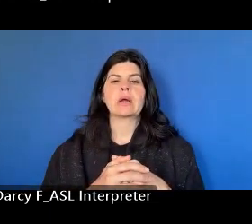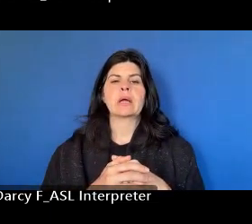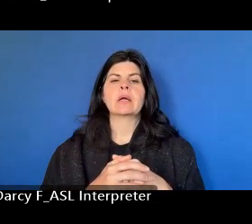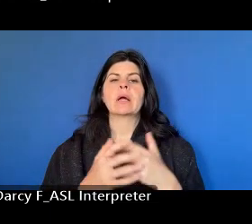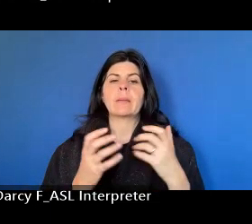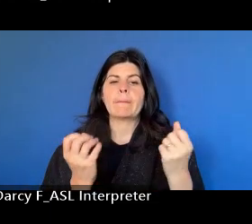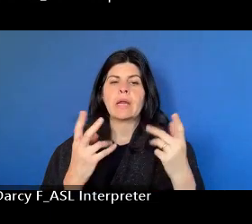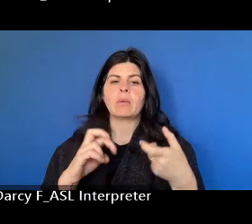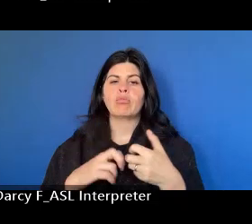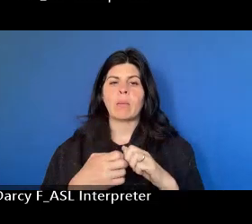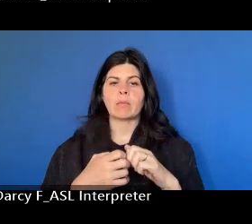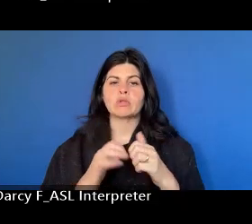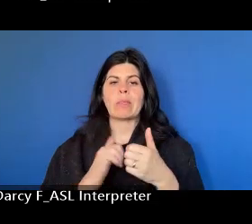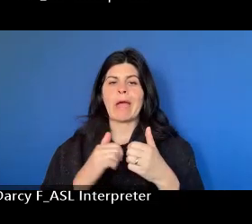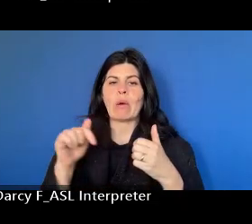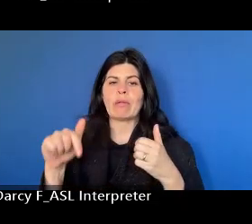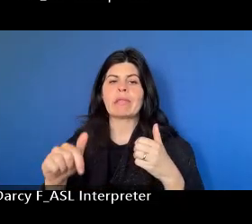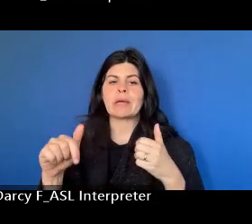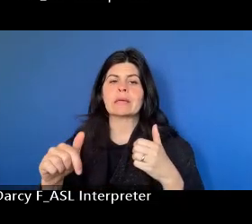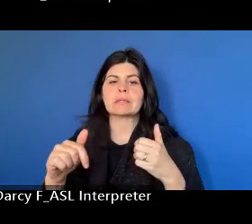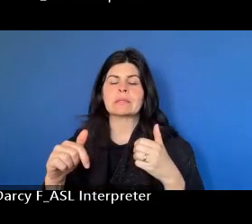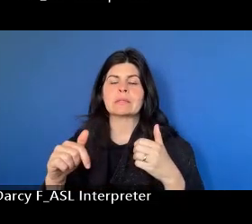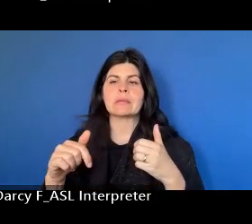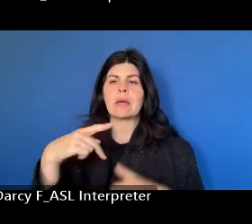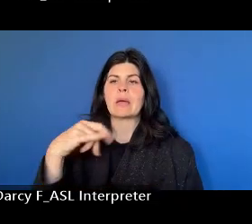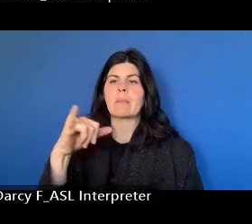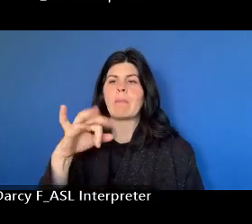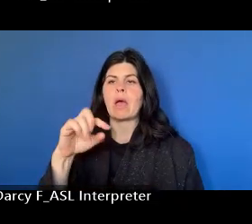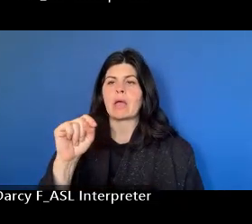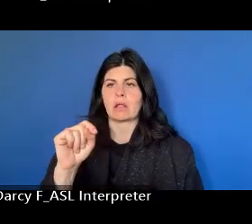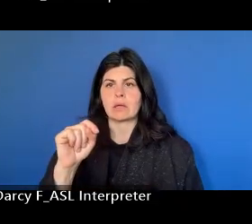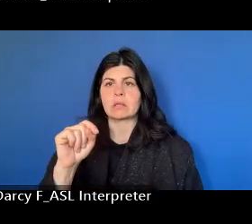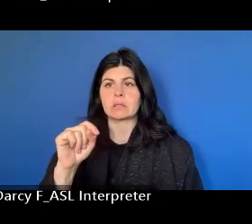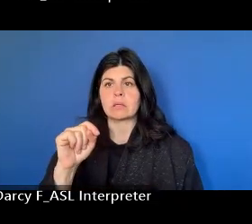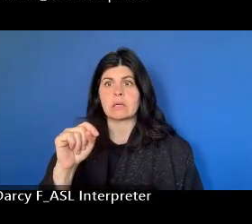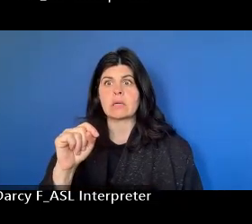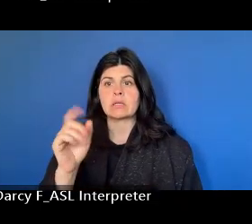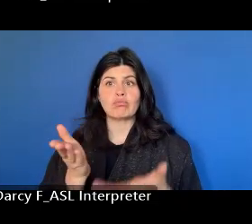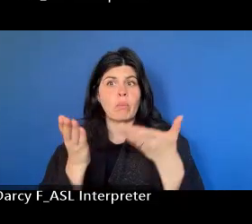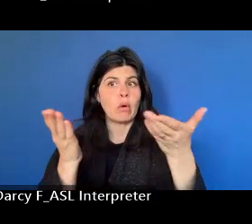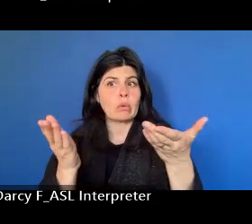problems with the way that this pilot has been proposed and the lack of